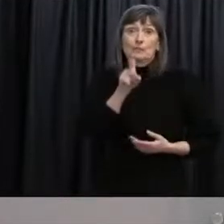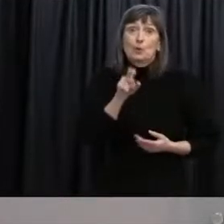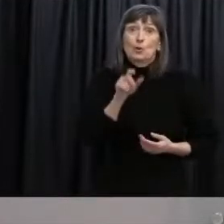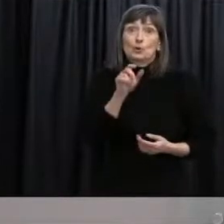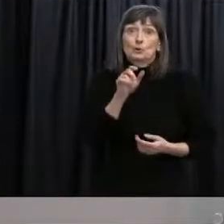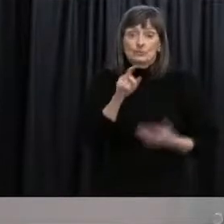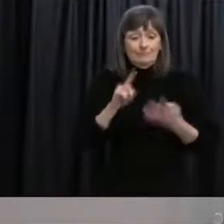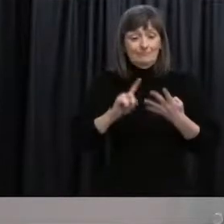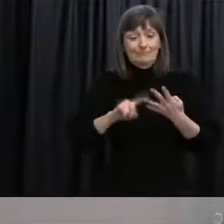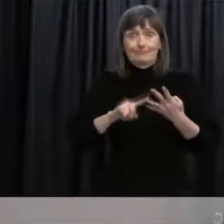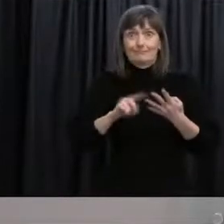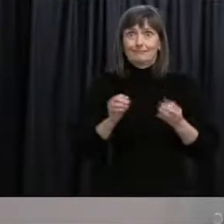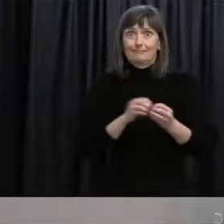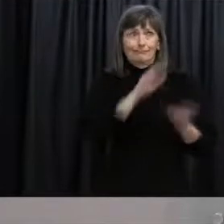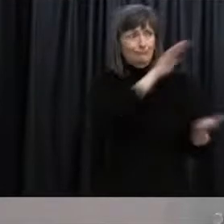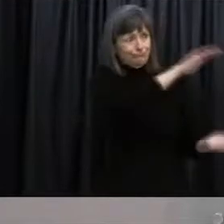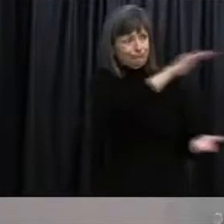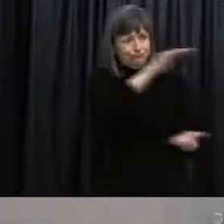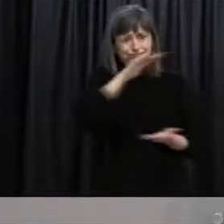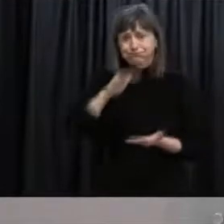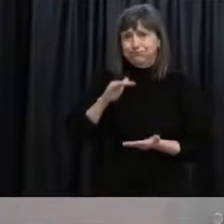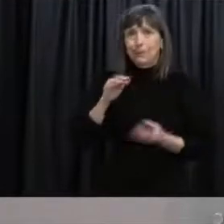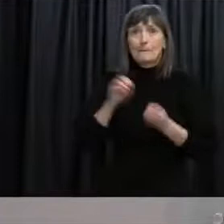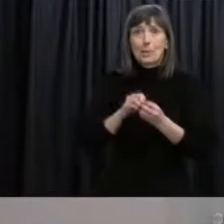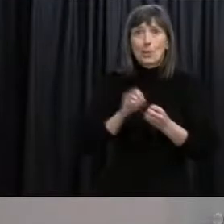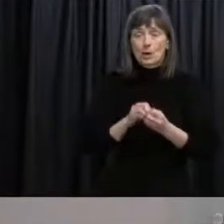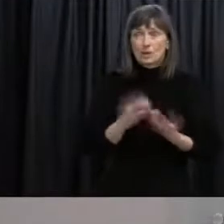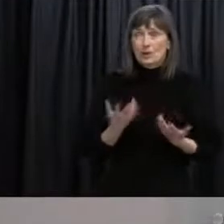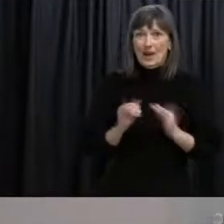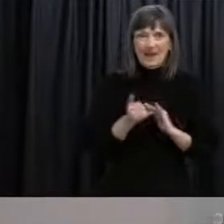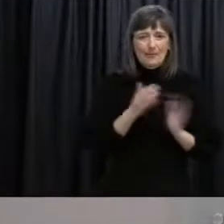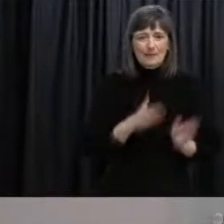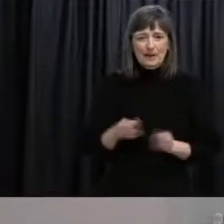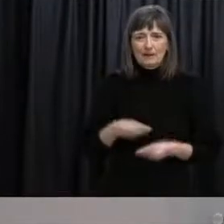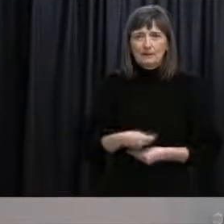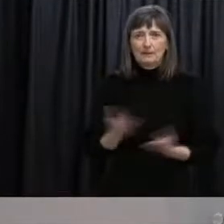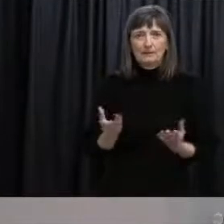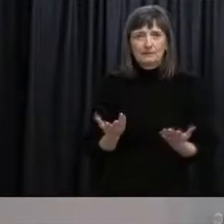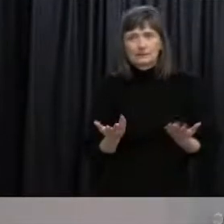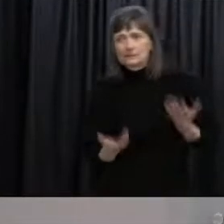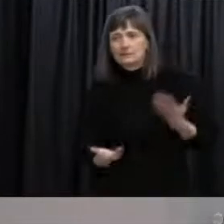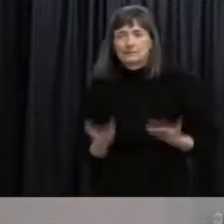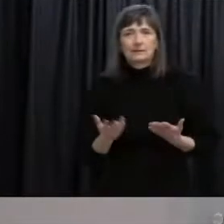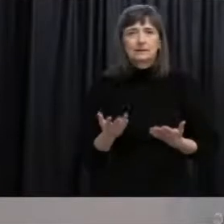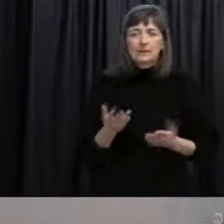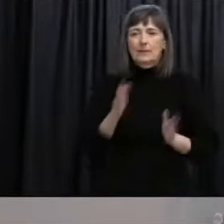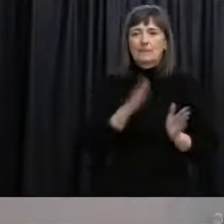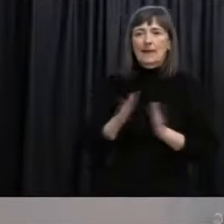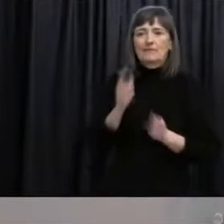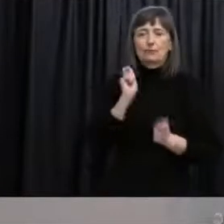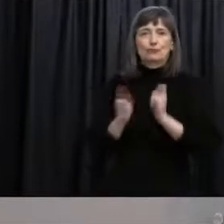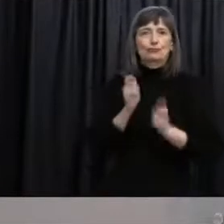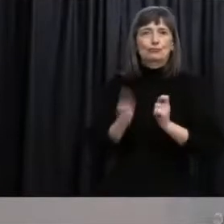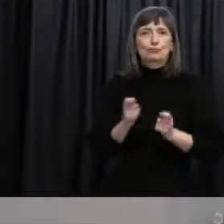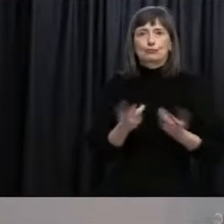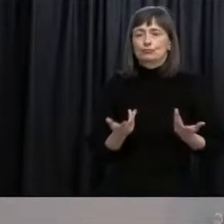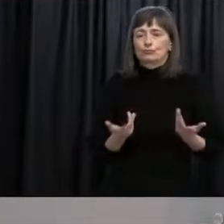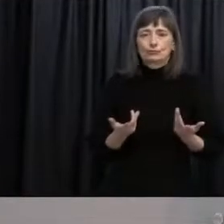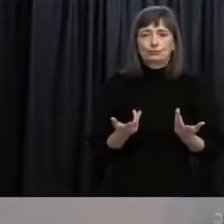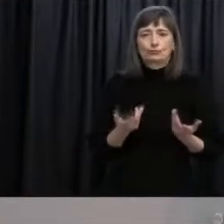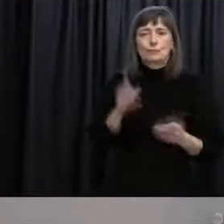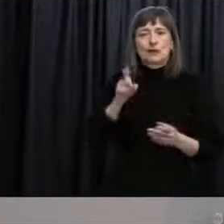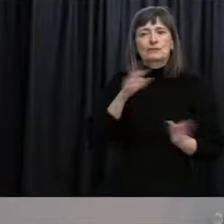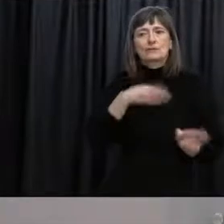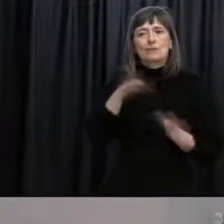does this change the vaccine rollout for the province as a whole, knowing that these doses will now have to go into rotation with an